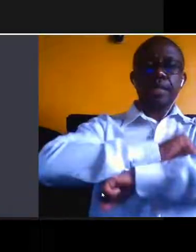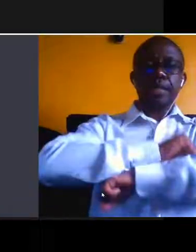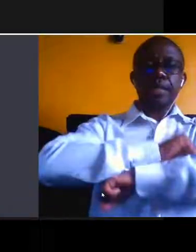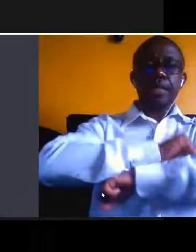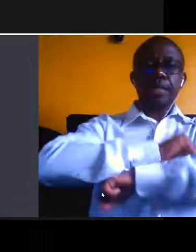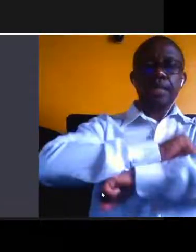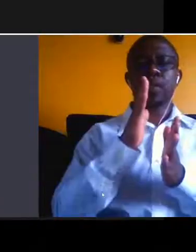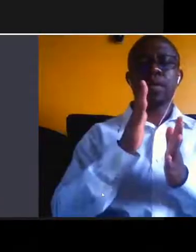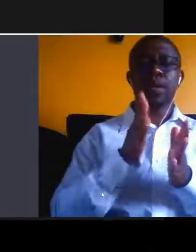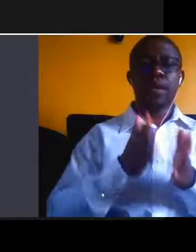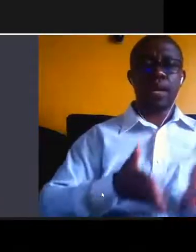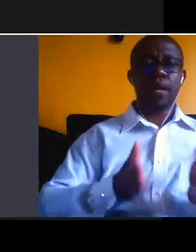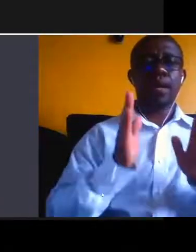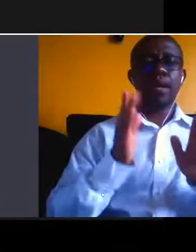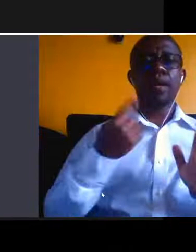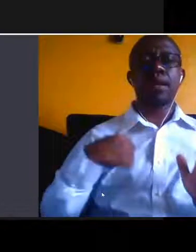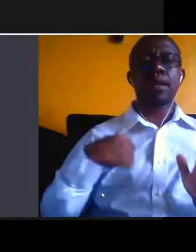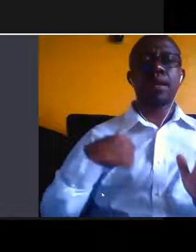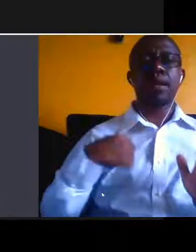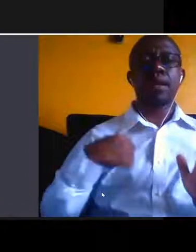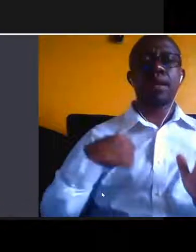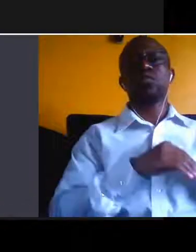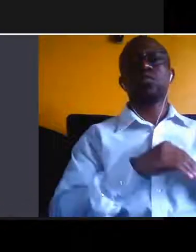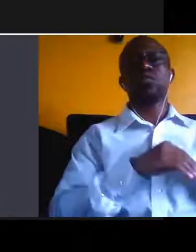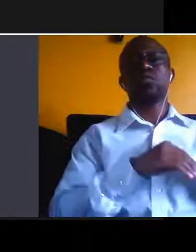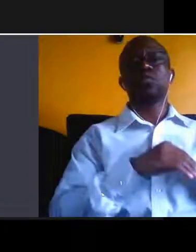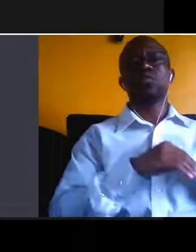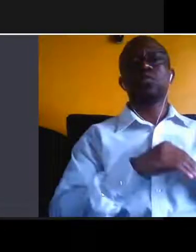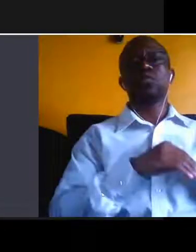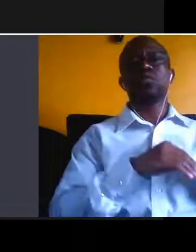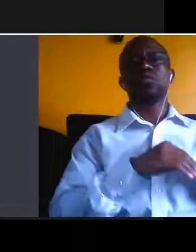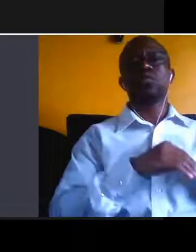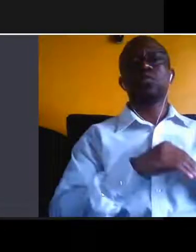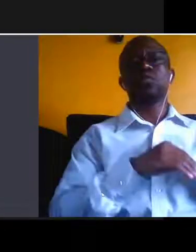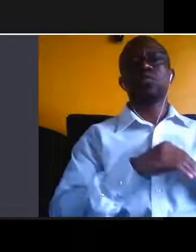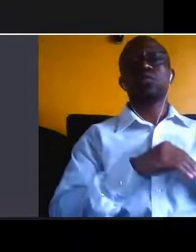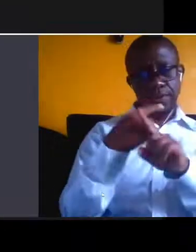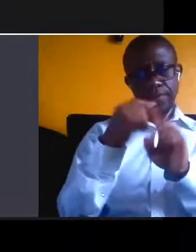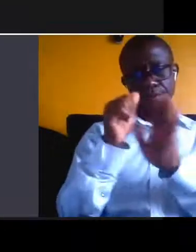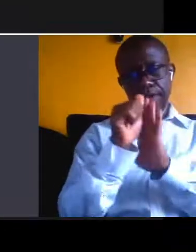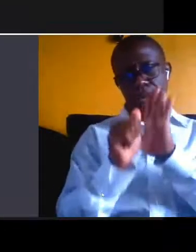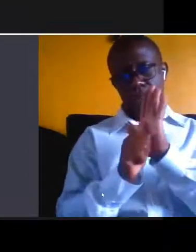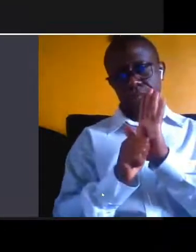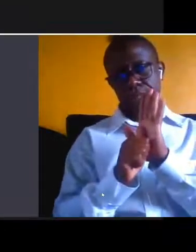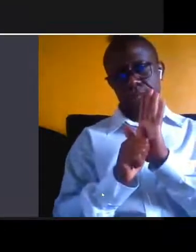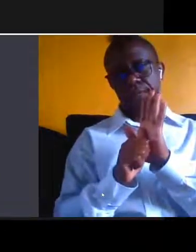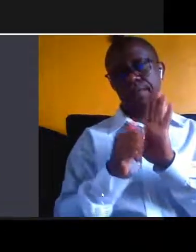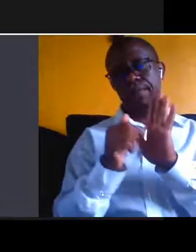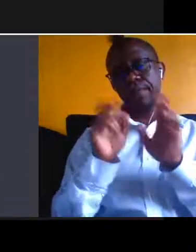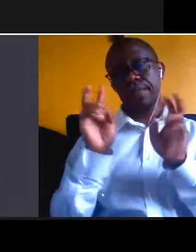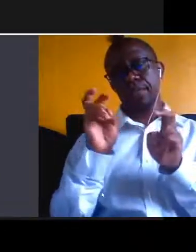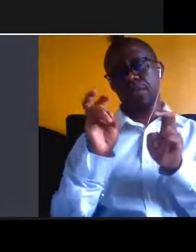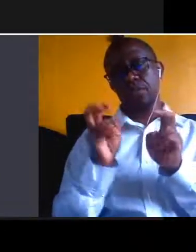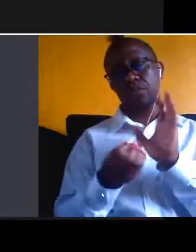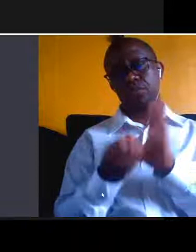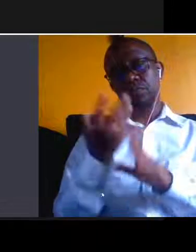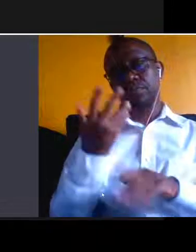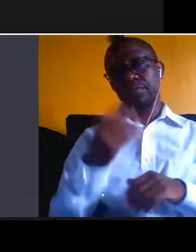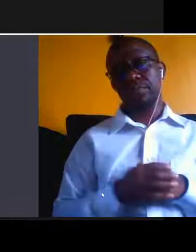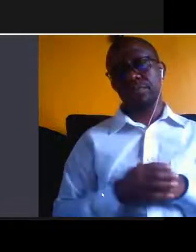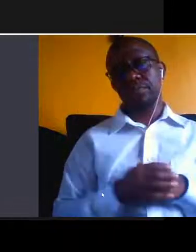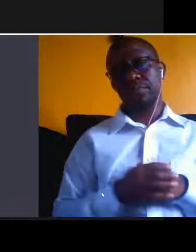to all contribute to the different agenda items of the day. Right.